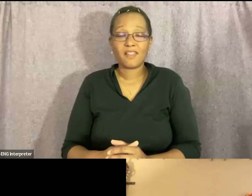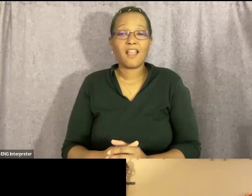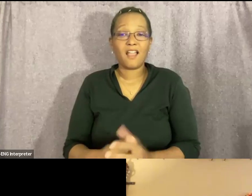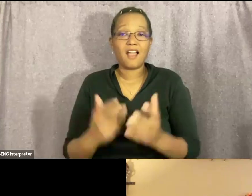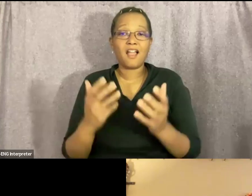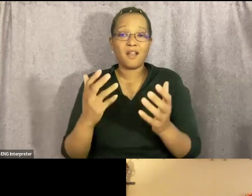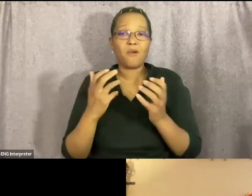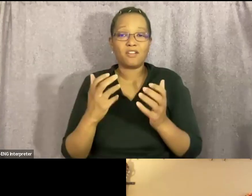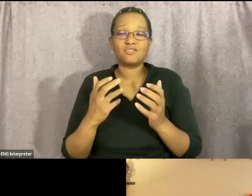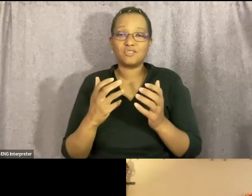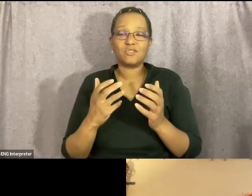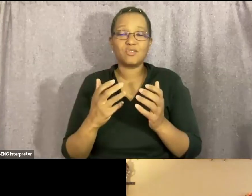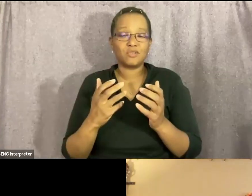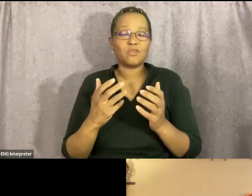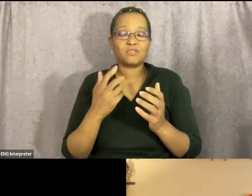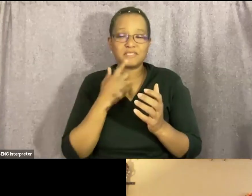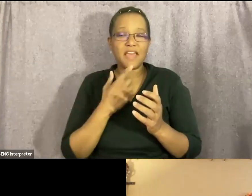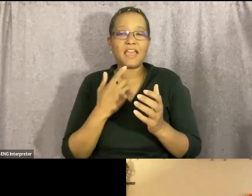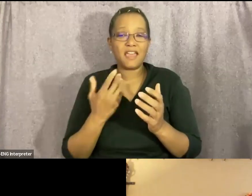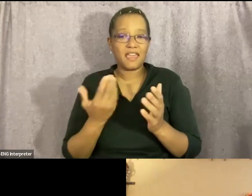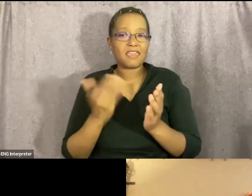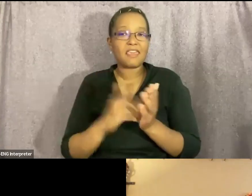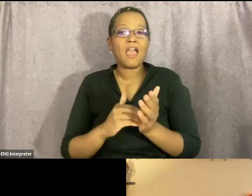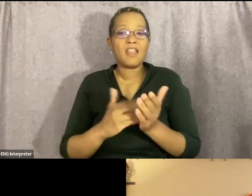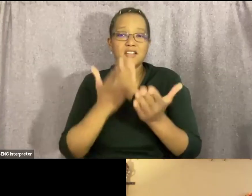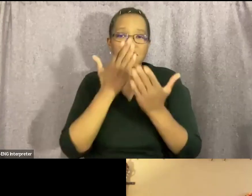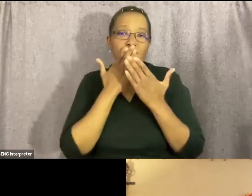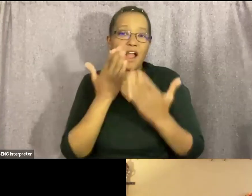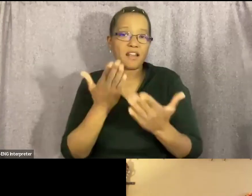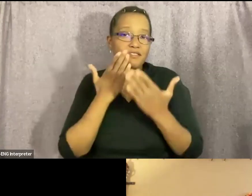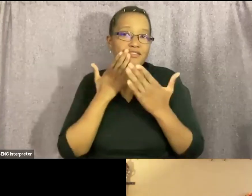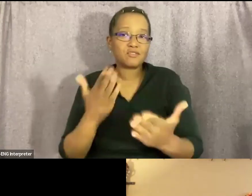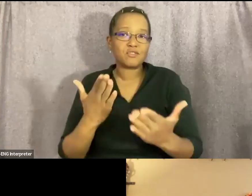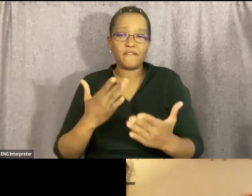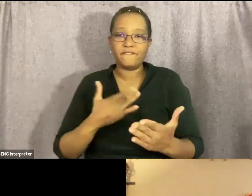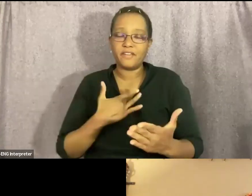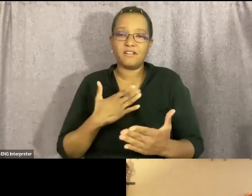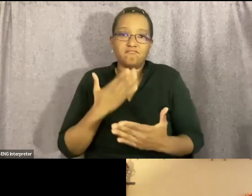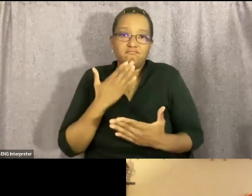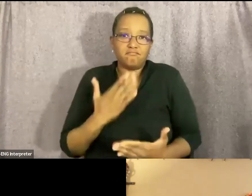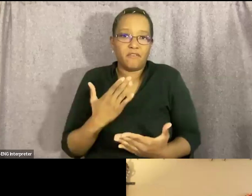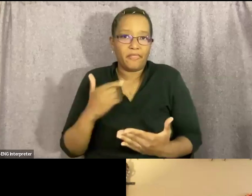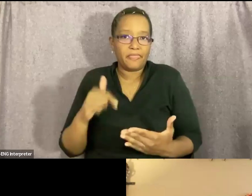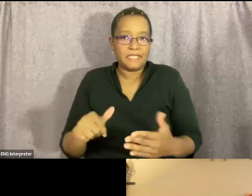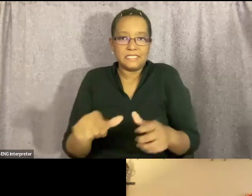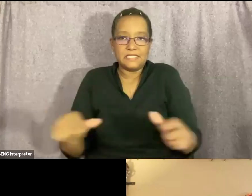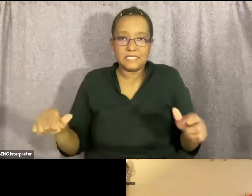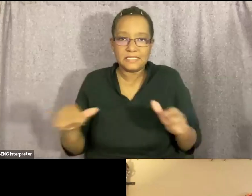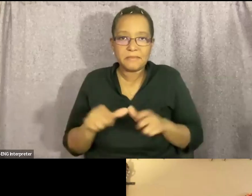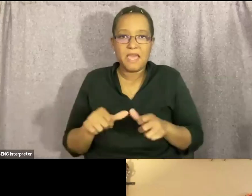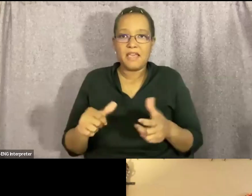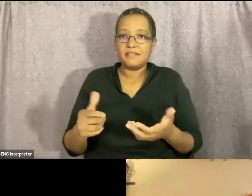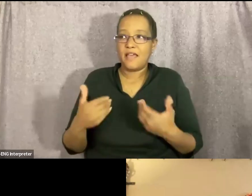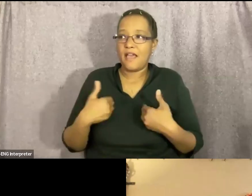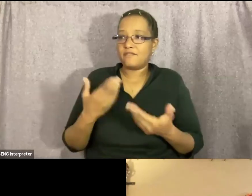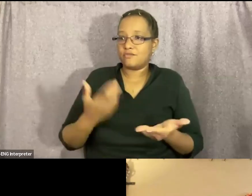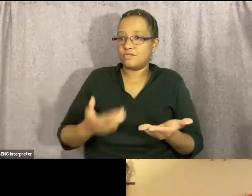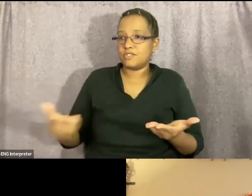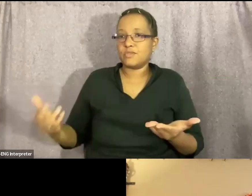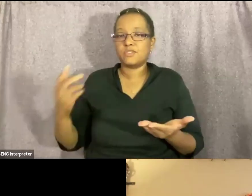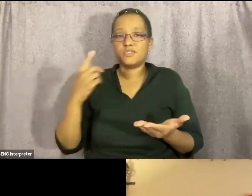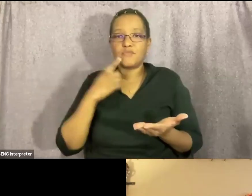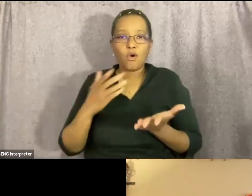draw. So I would just encourage anybody that has something that they want to share, whether it's a personal